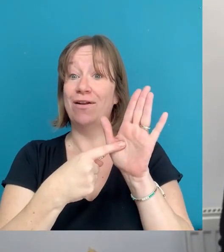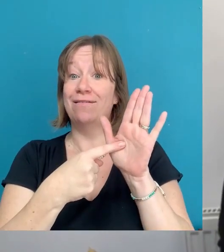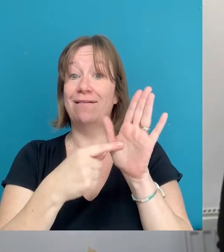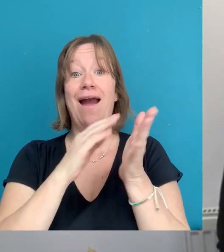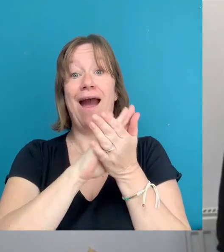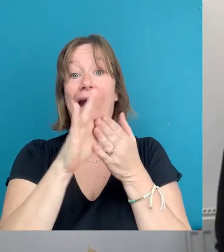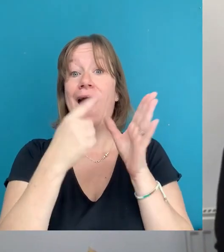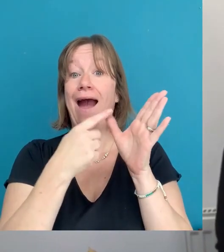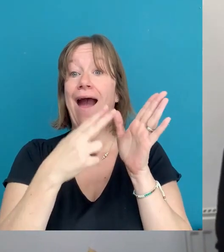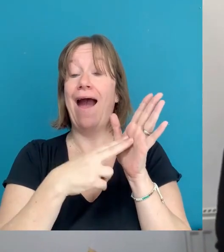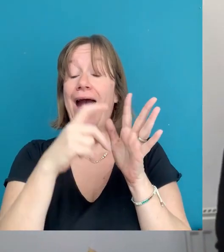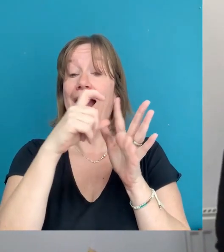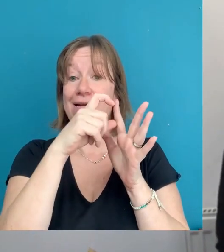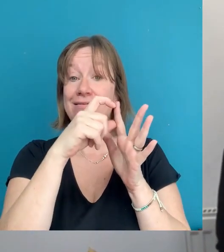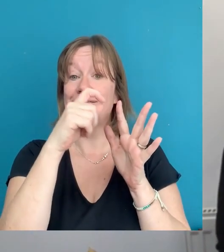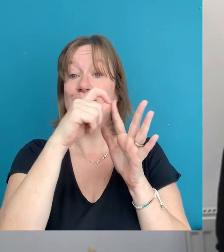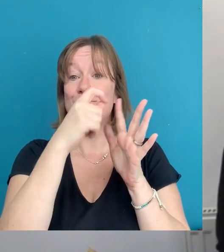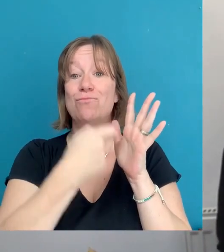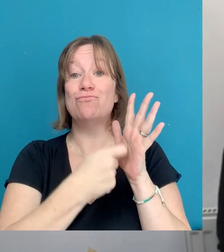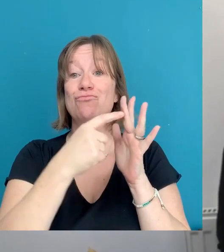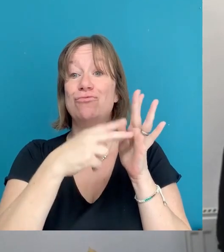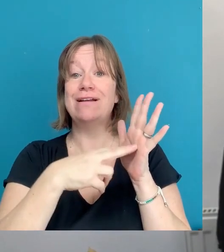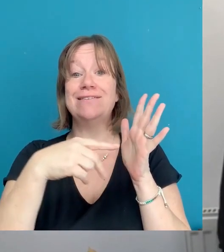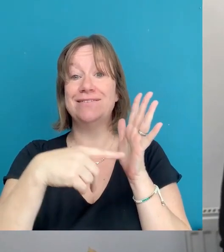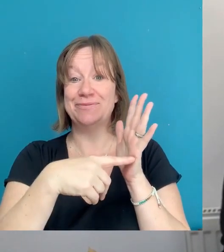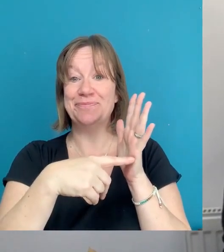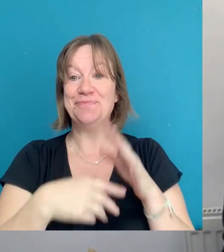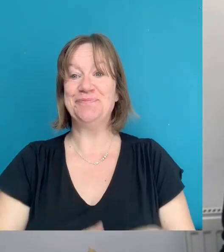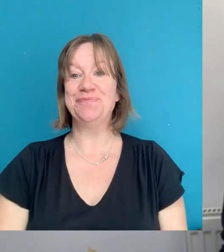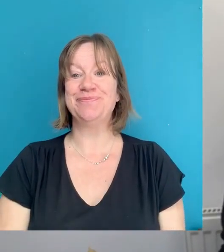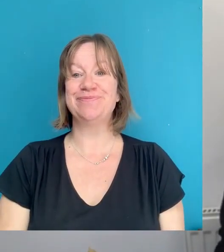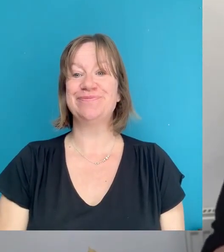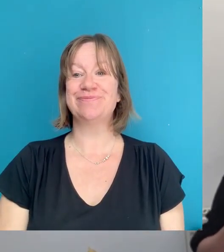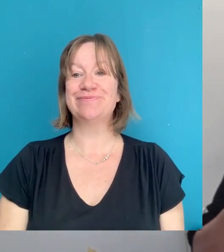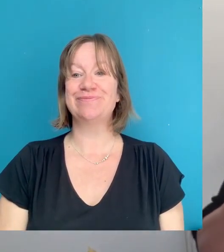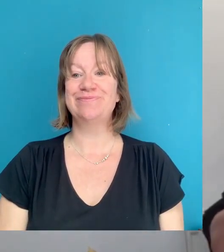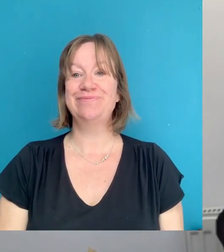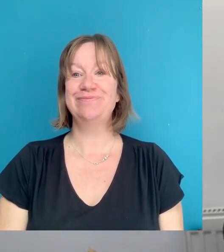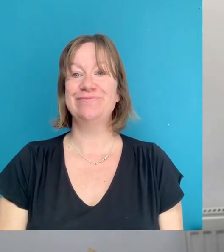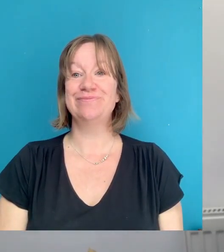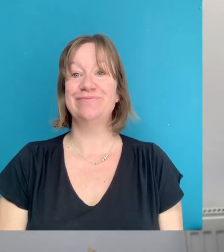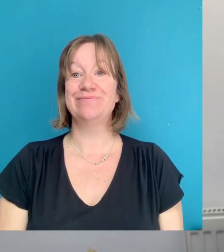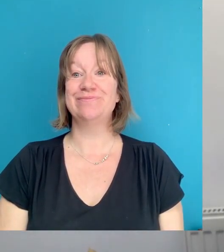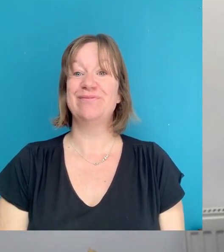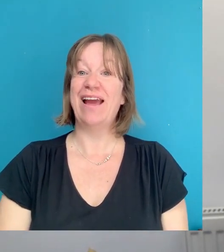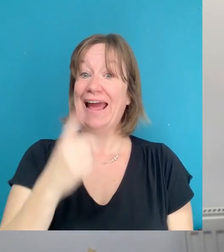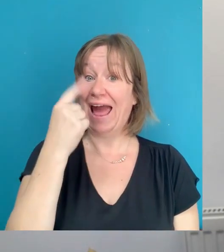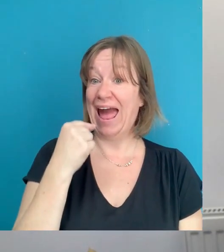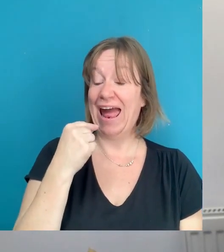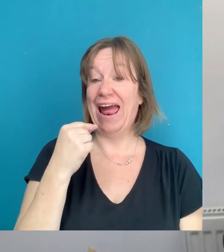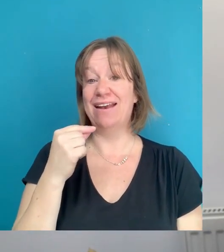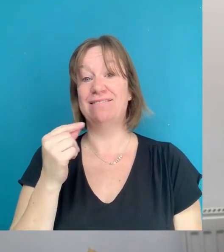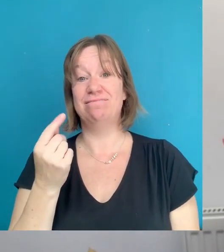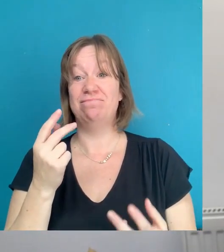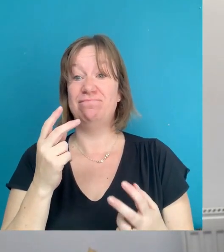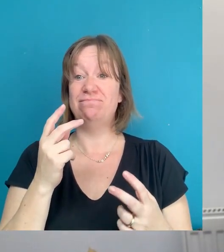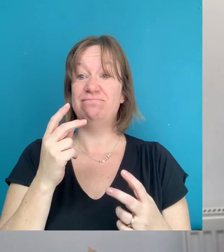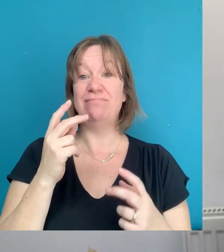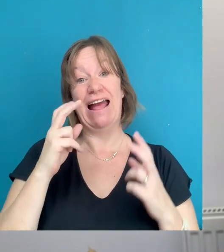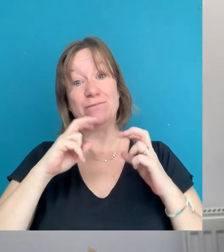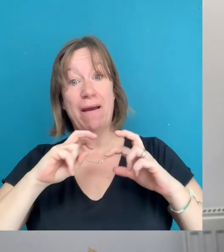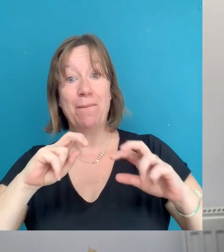So that is the hand printed one. Now you can experiment